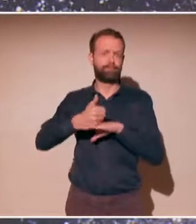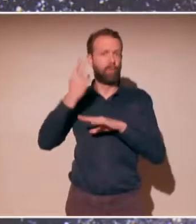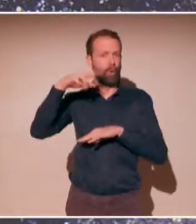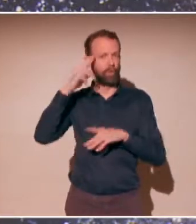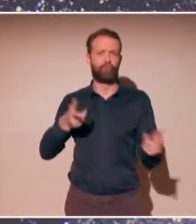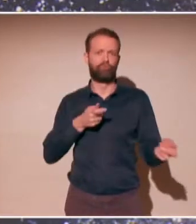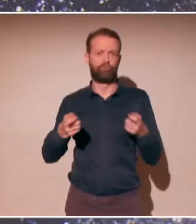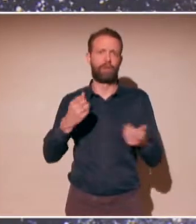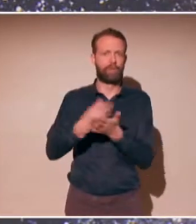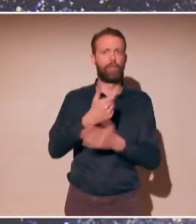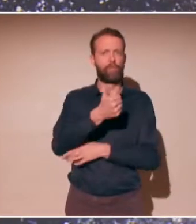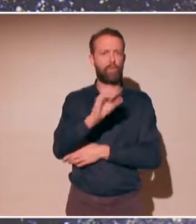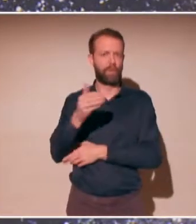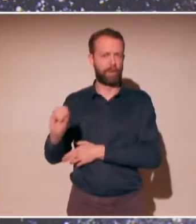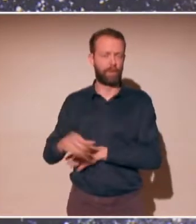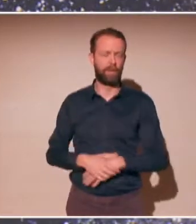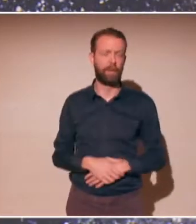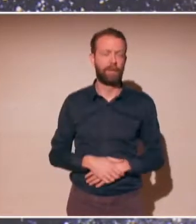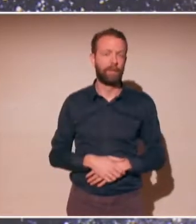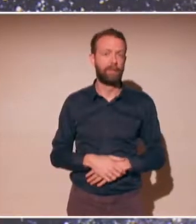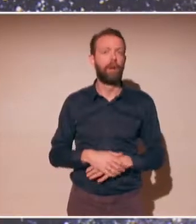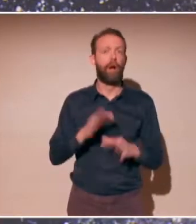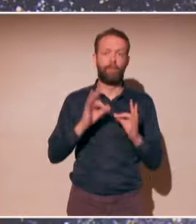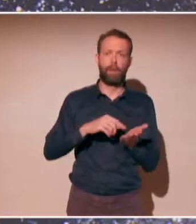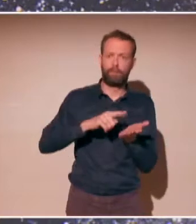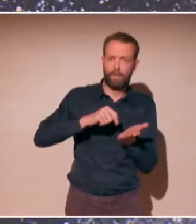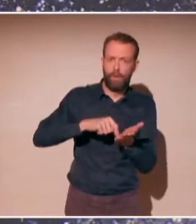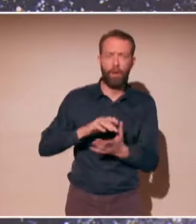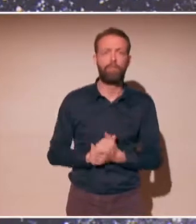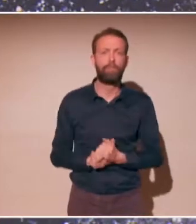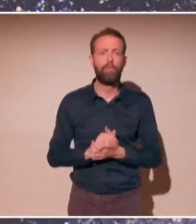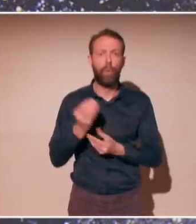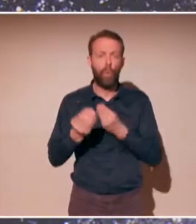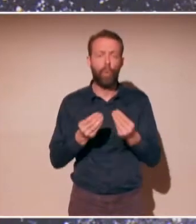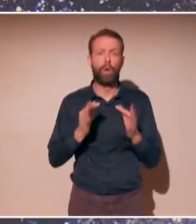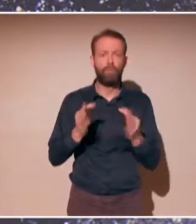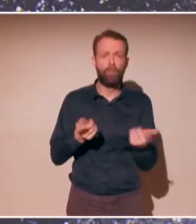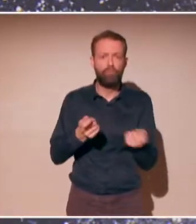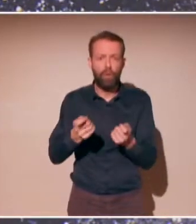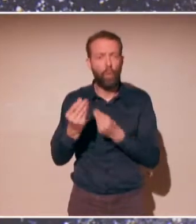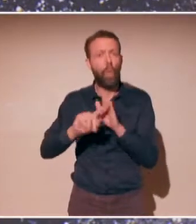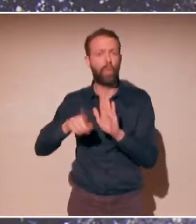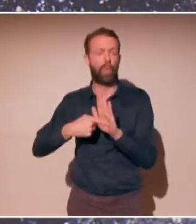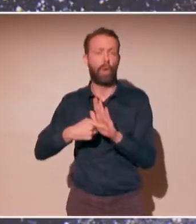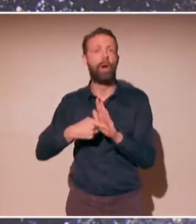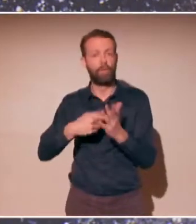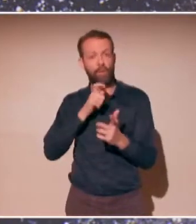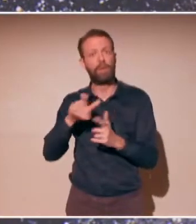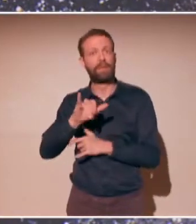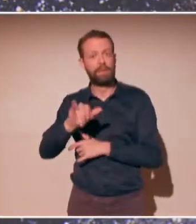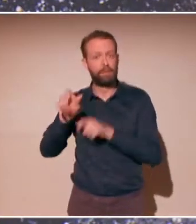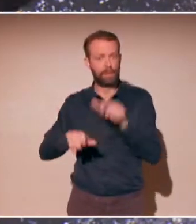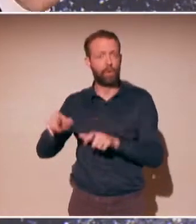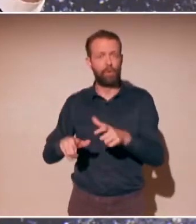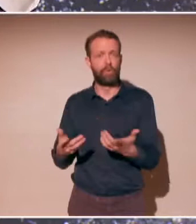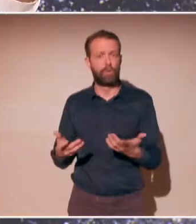about European digital sovereignty. That's what it's all about. When you're dealing with tax issues, regulations, laws,